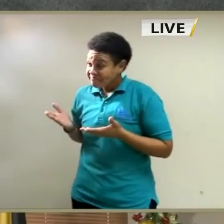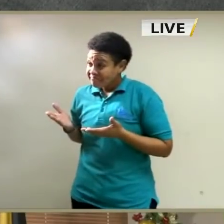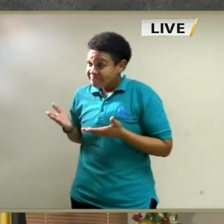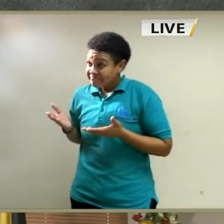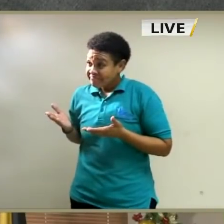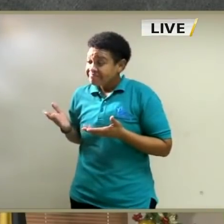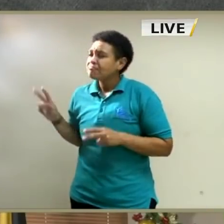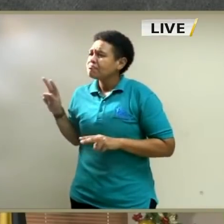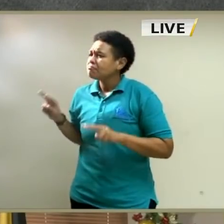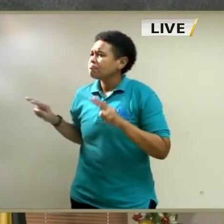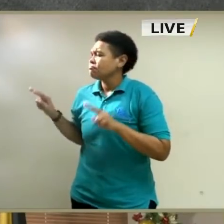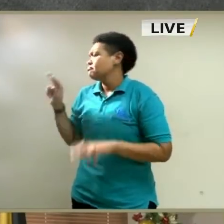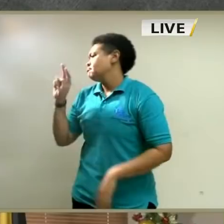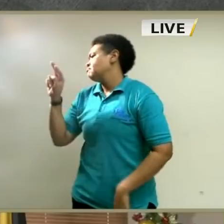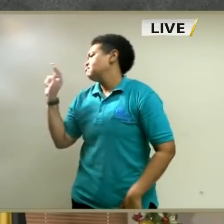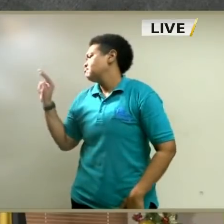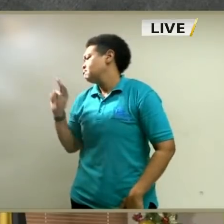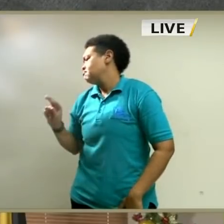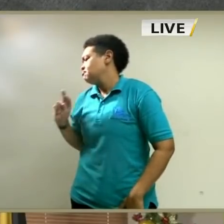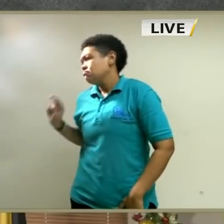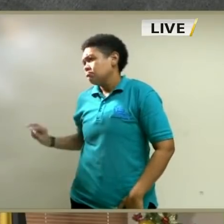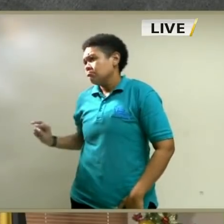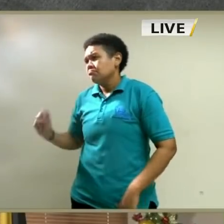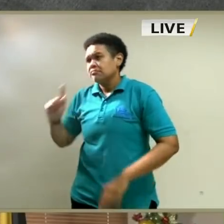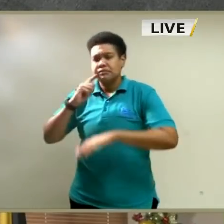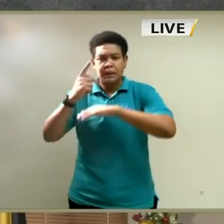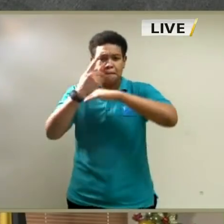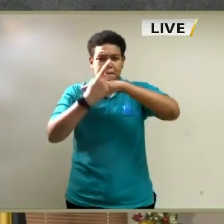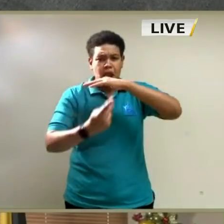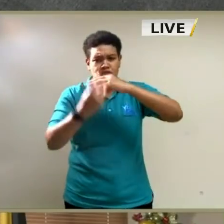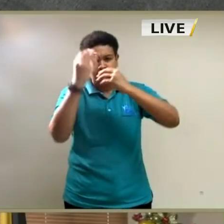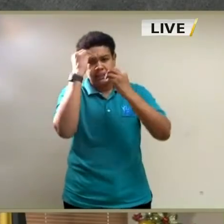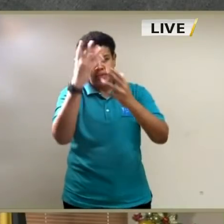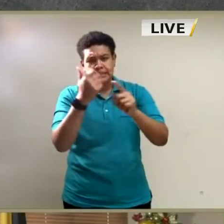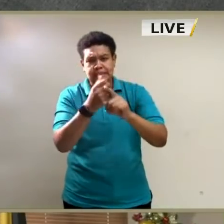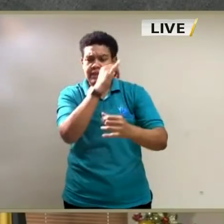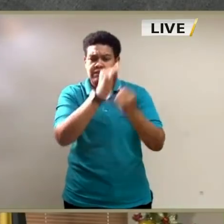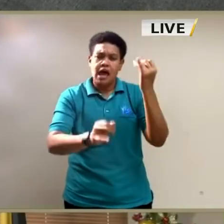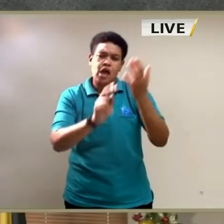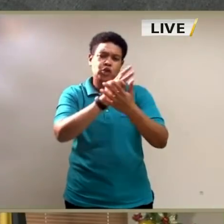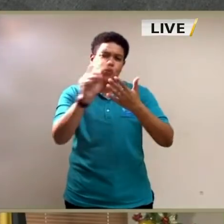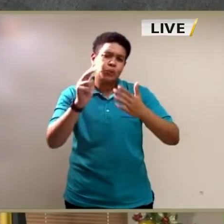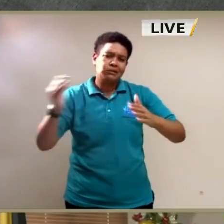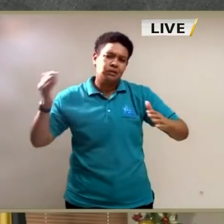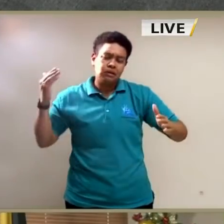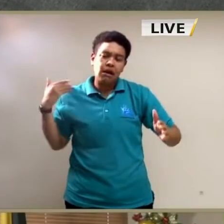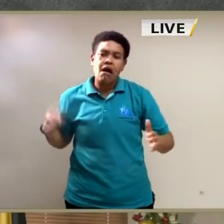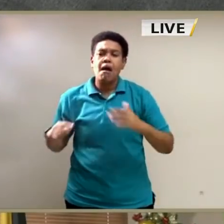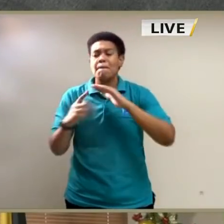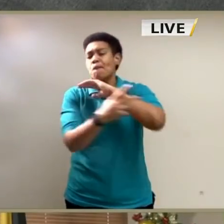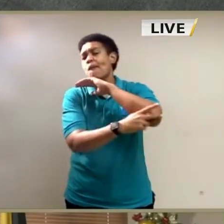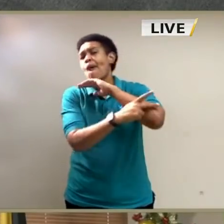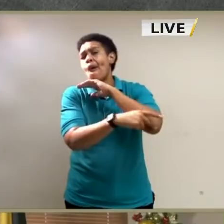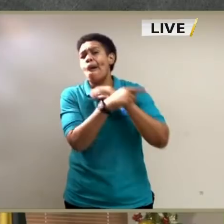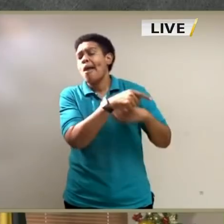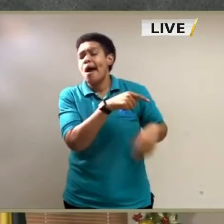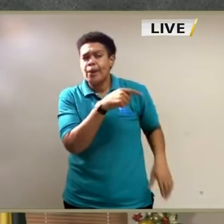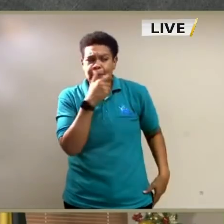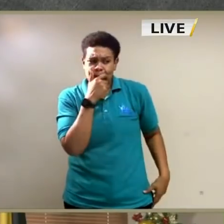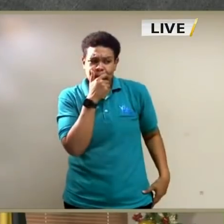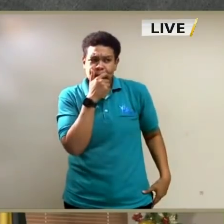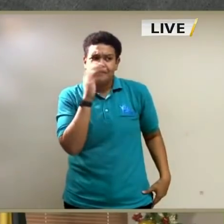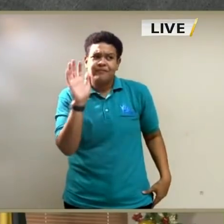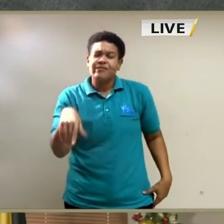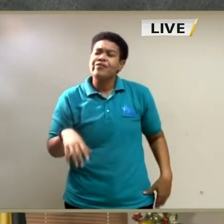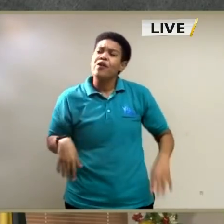When we review the parish data, in the last 2 weeks, Portland